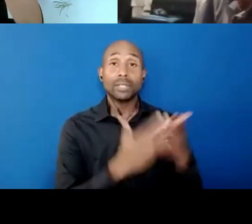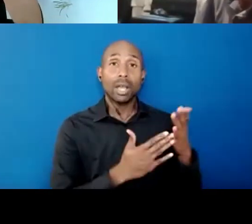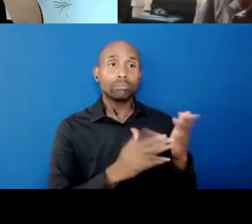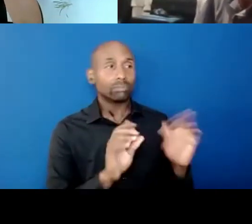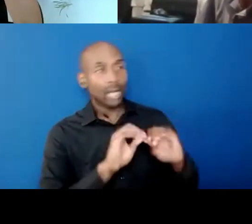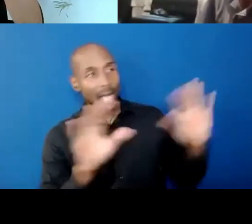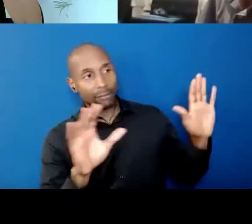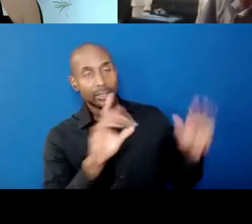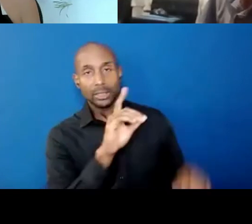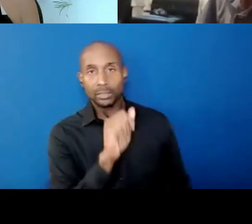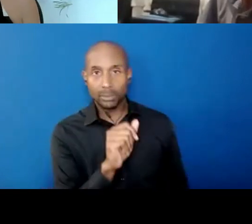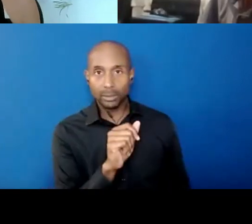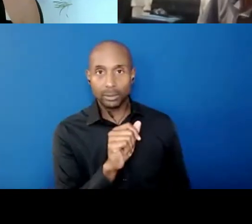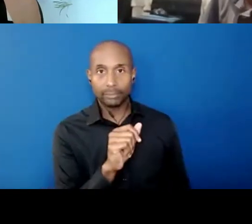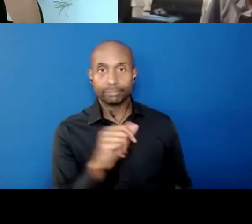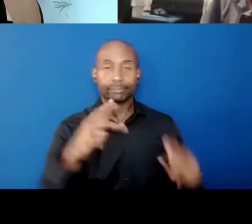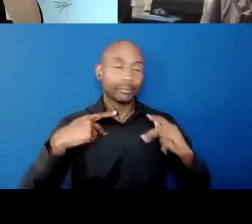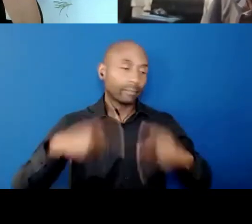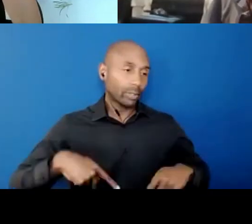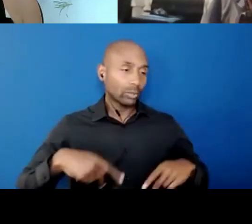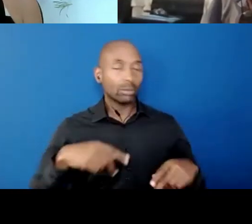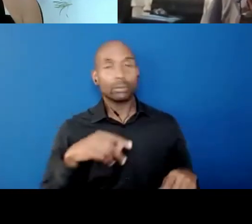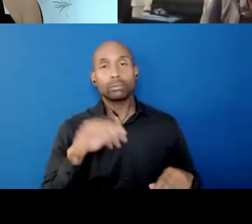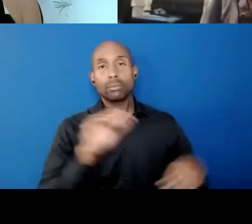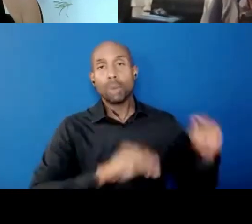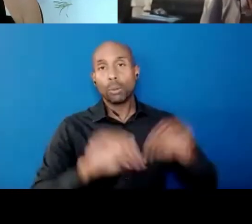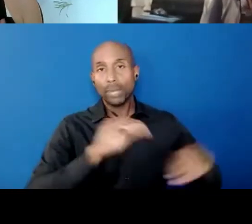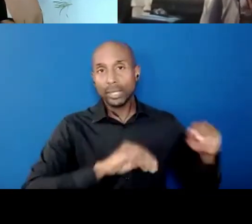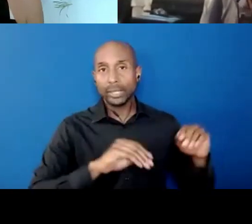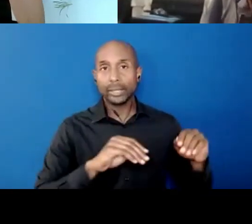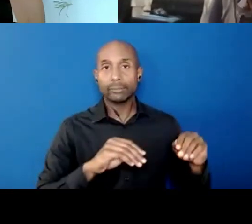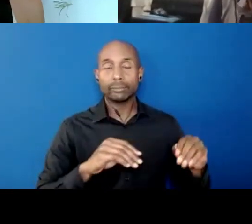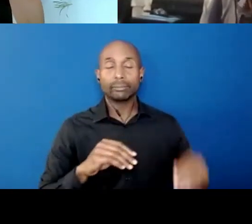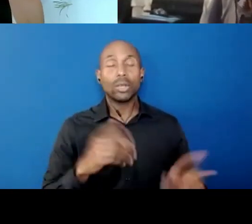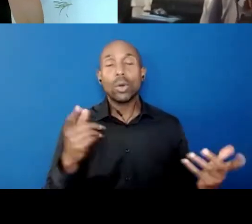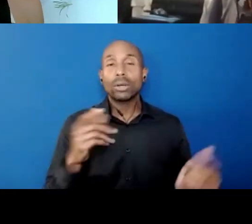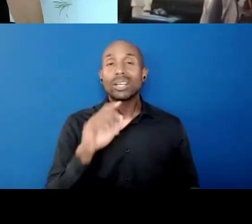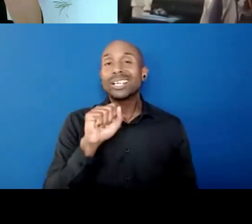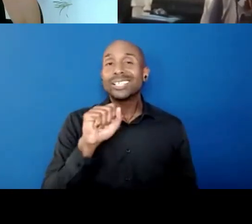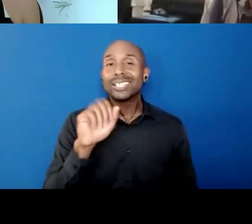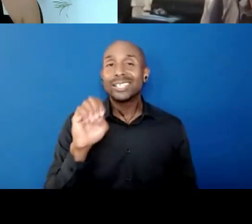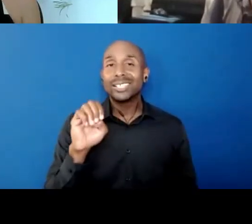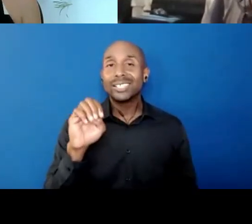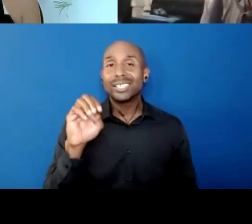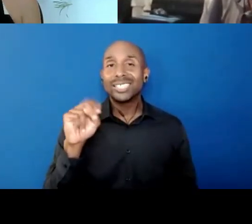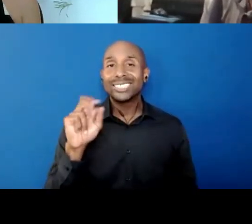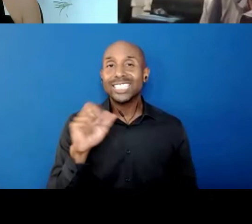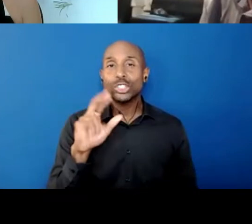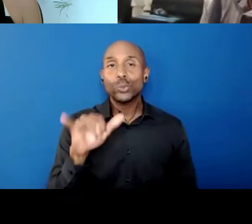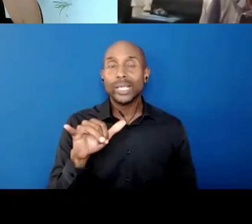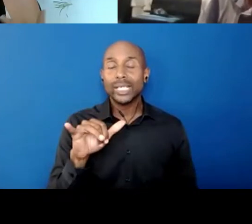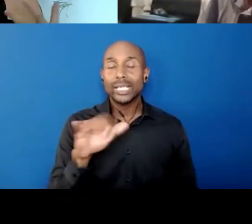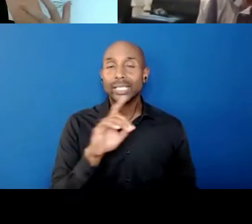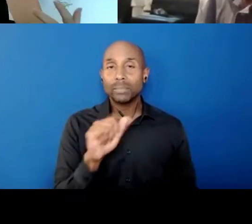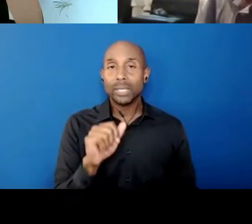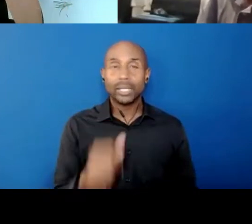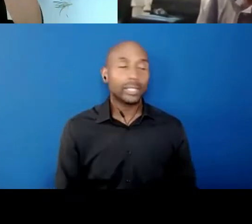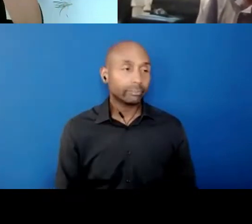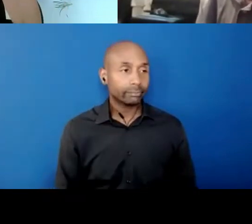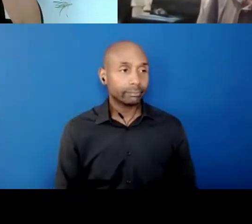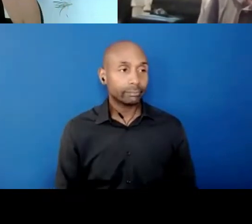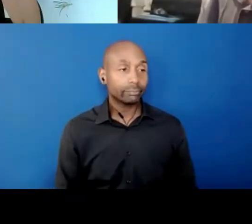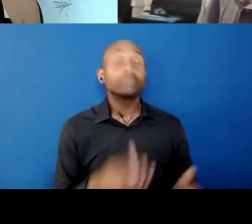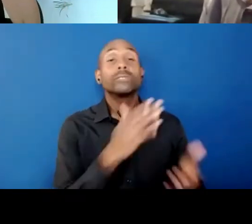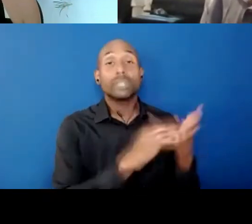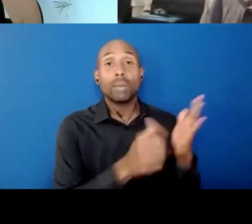maybe people who have physical or mobility or sensory disabilities, people who have non-apparent disabilities, such as medical conditions